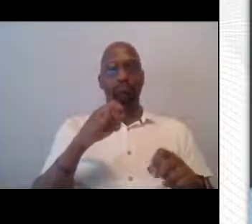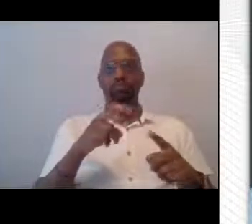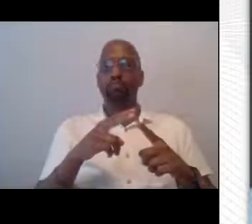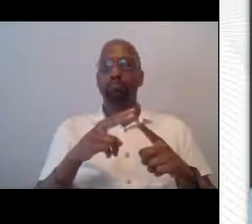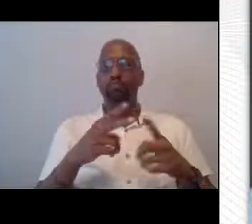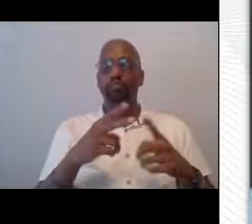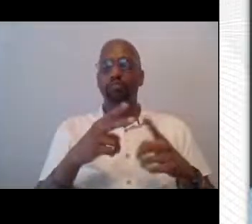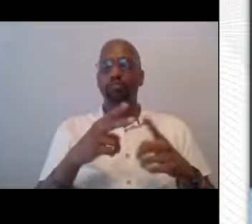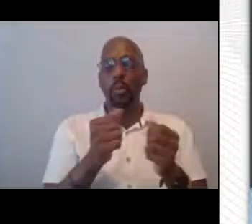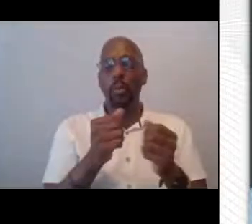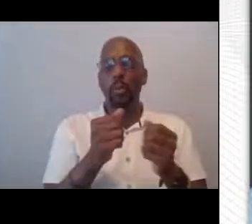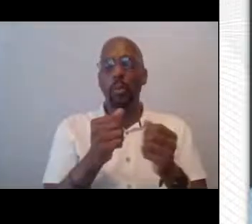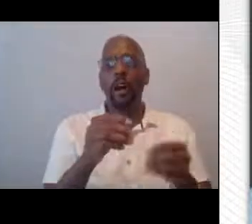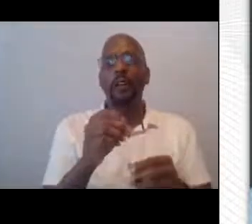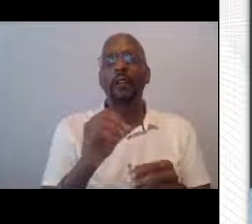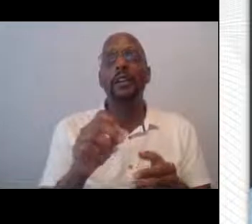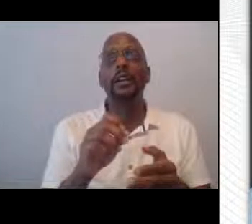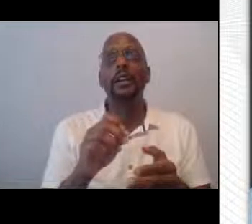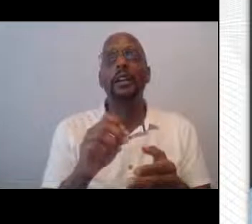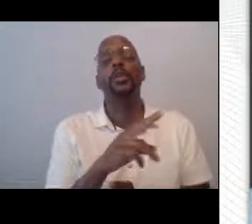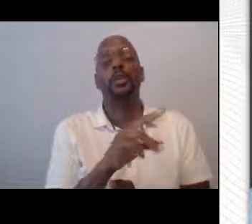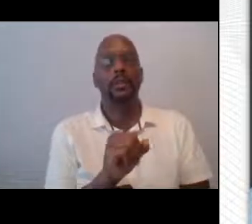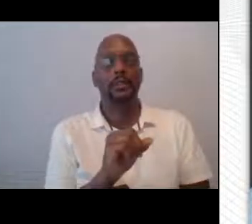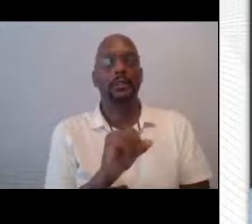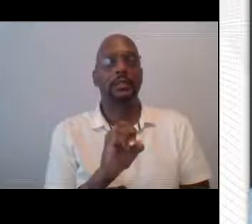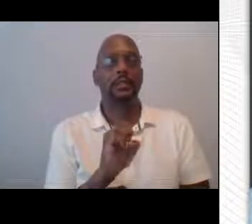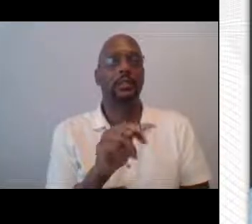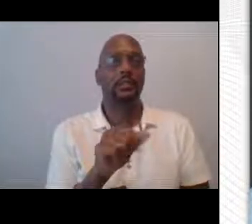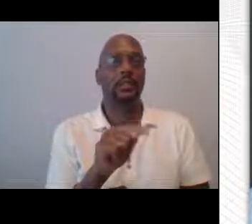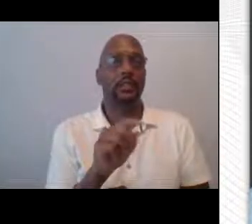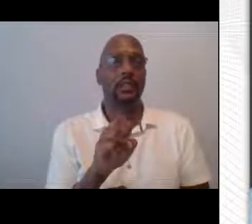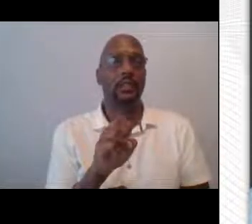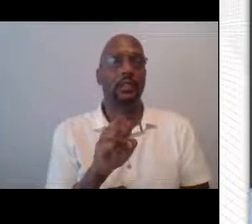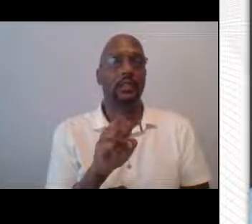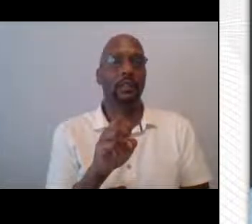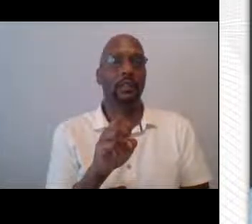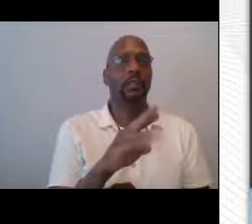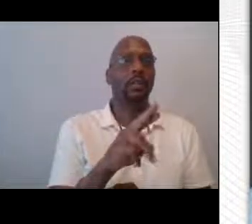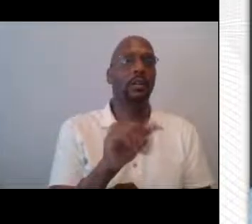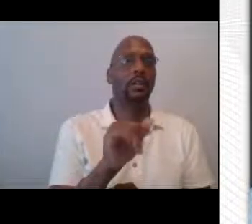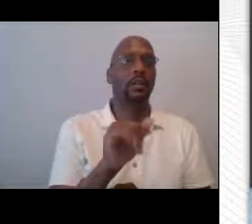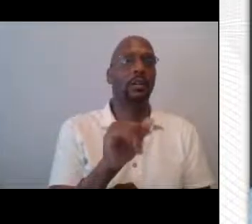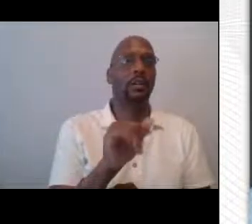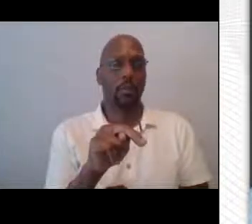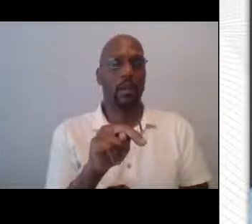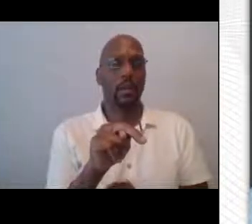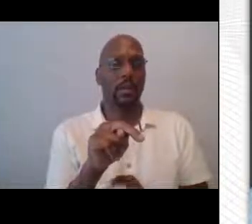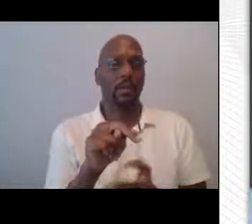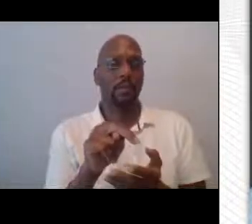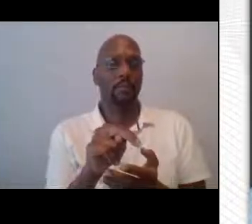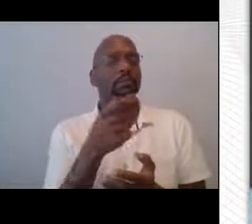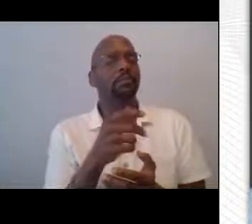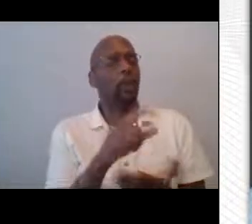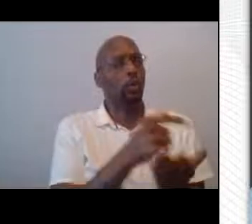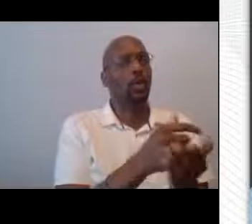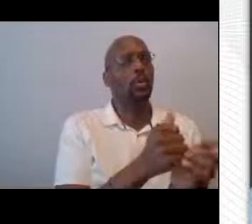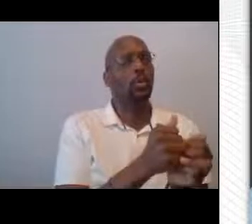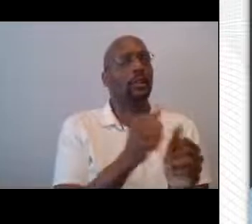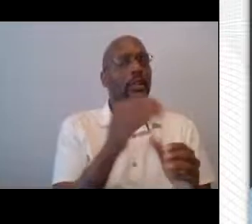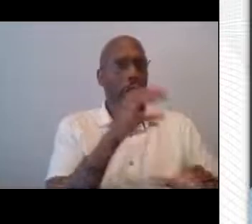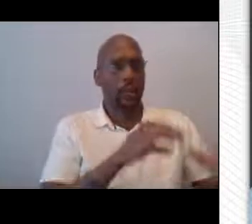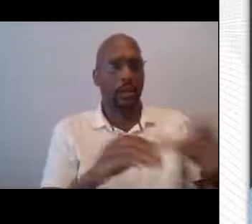Office of U.S. Senator Brian Schatz. In his postdoctoral and graduate research in chemistry at Cornell